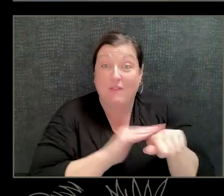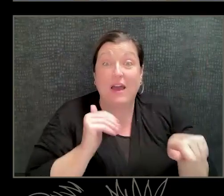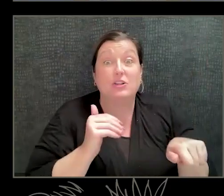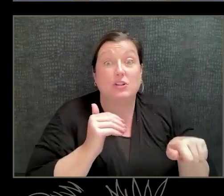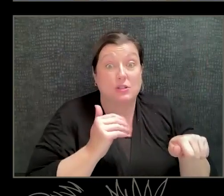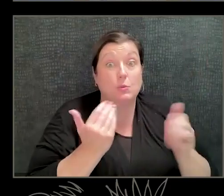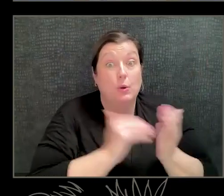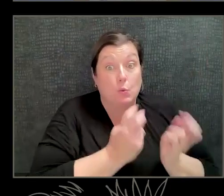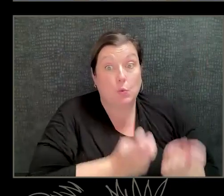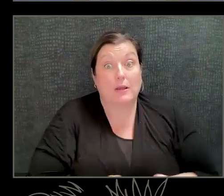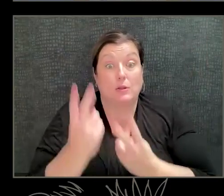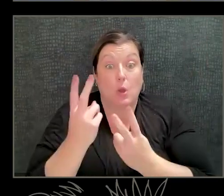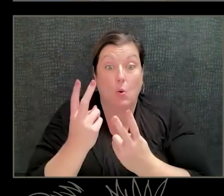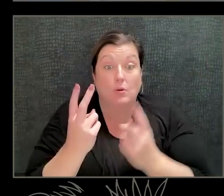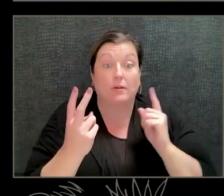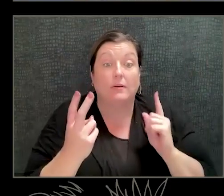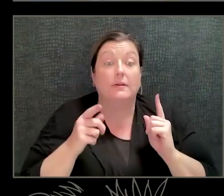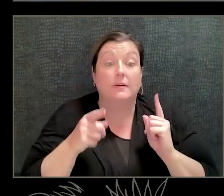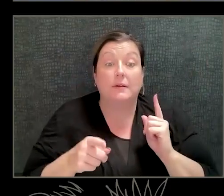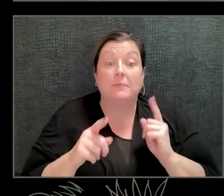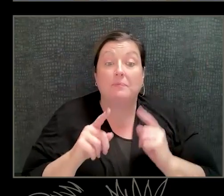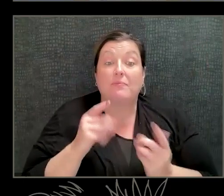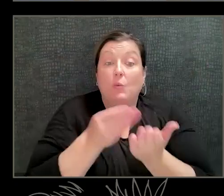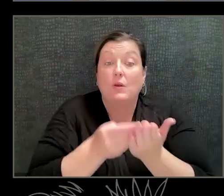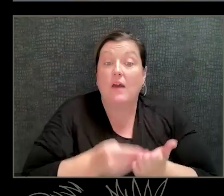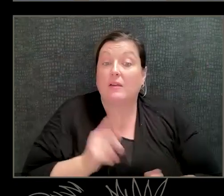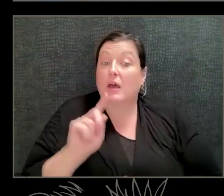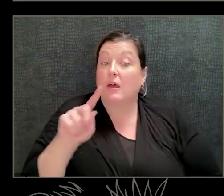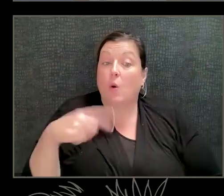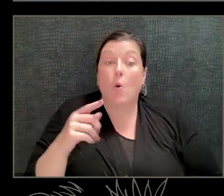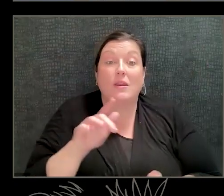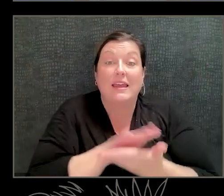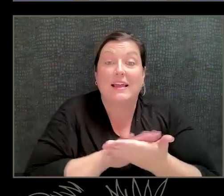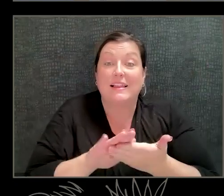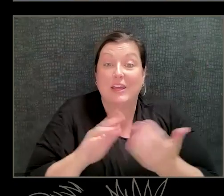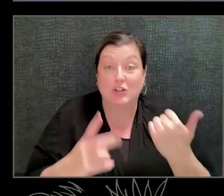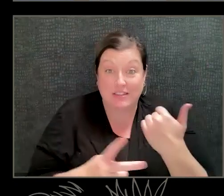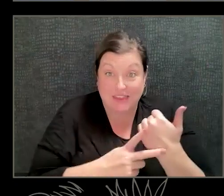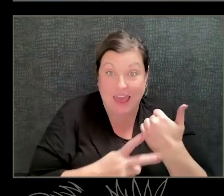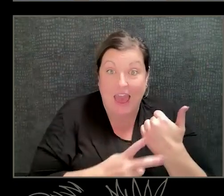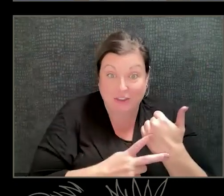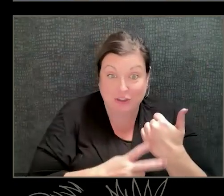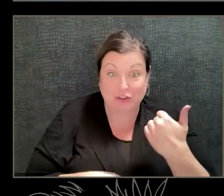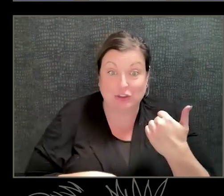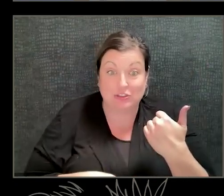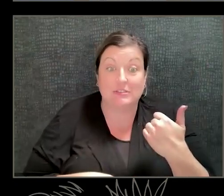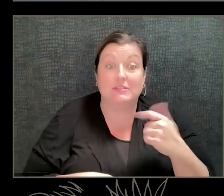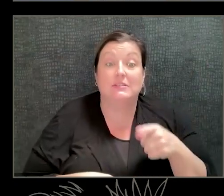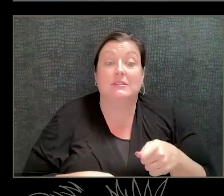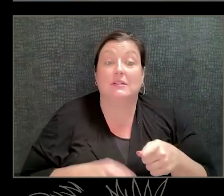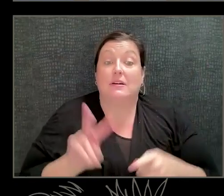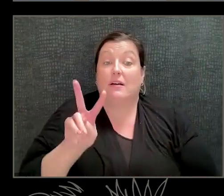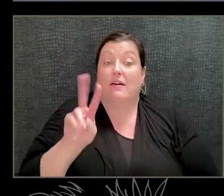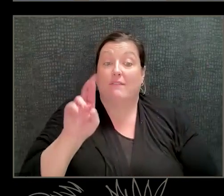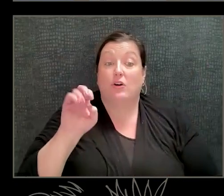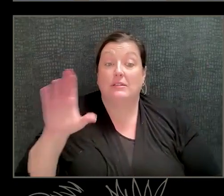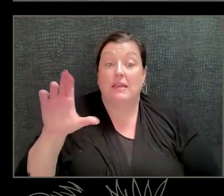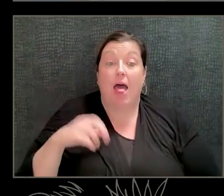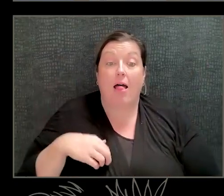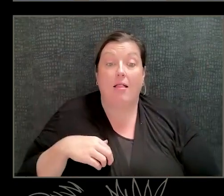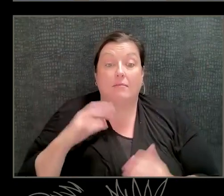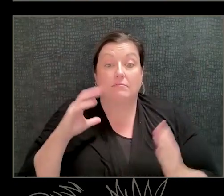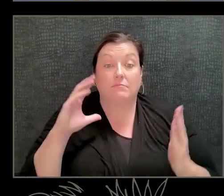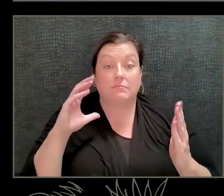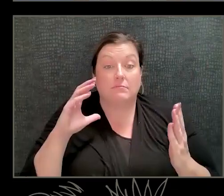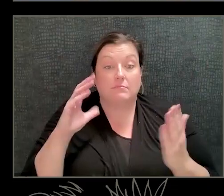cache for that tag. Vercel is banking on you having cached most of those calls so that when you revalidate tag and